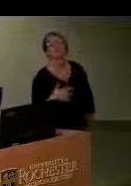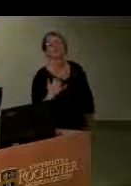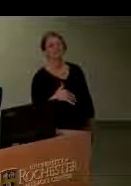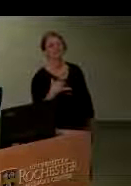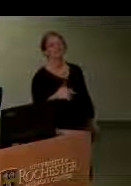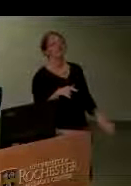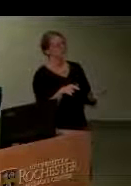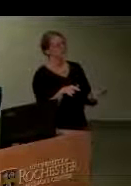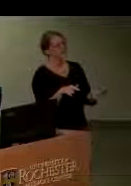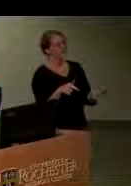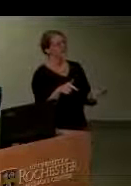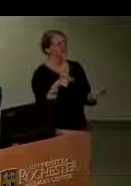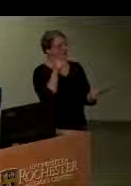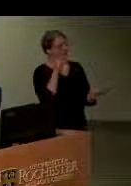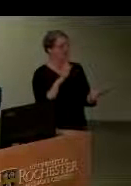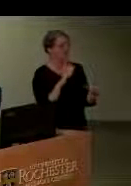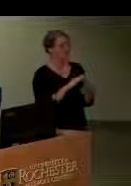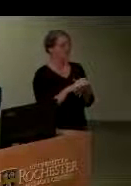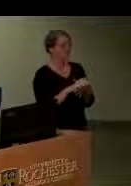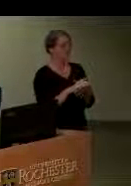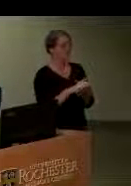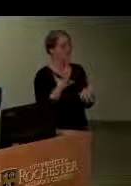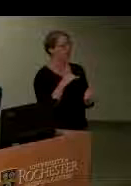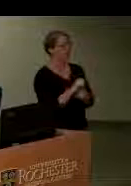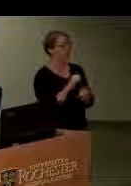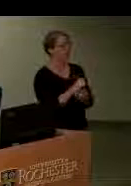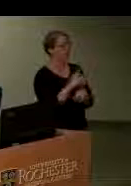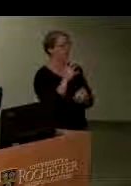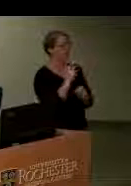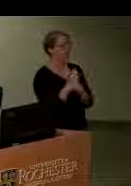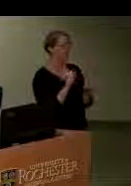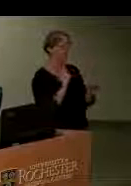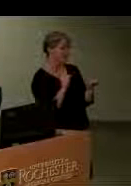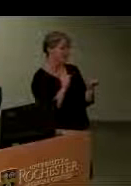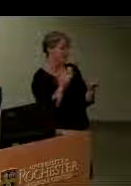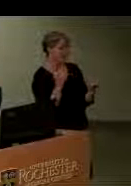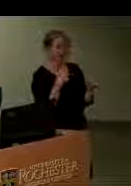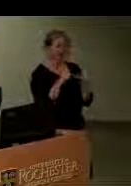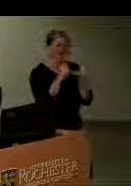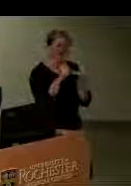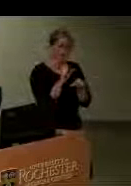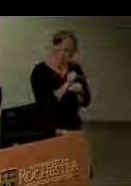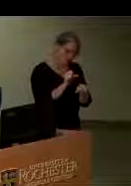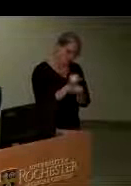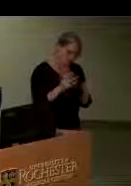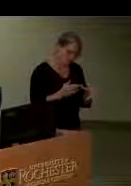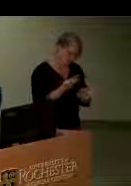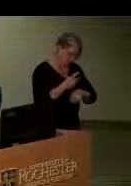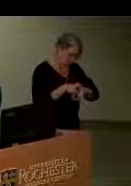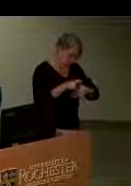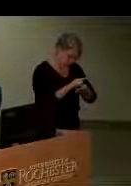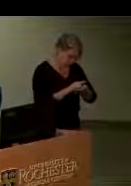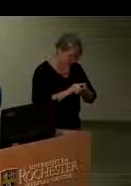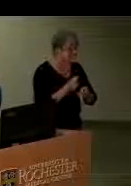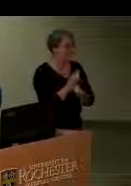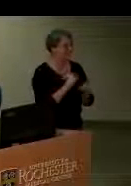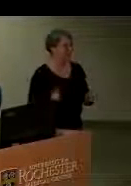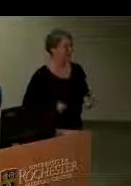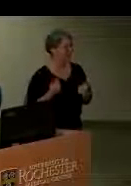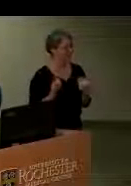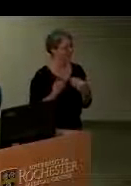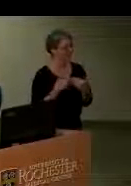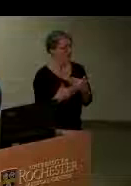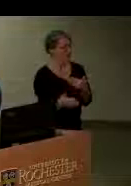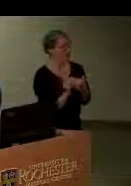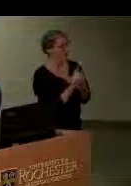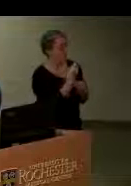he goes, God, my job's going to be safe because I'll continue working here a couple of times a week to save the patients' lives. He says,